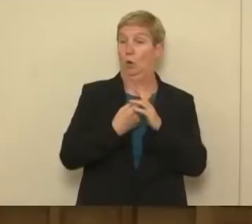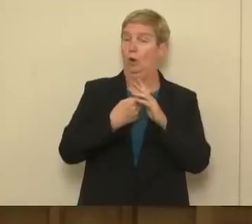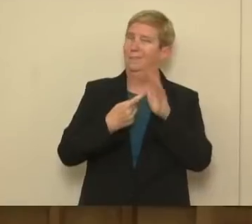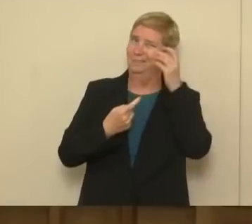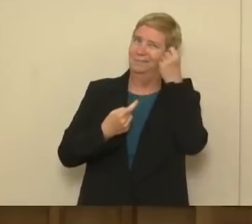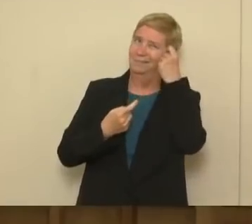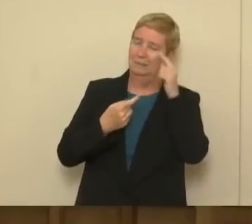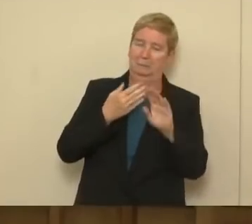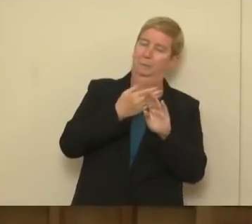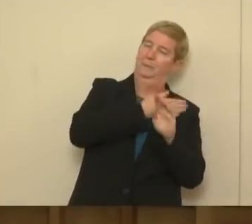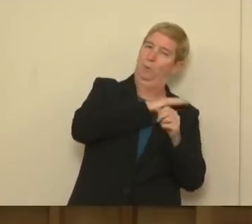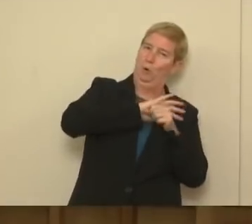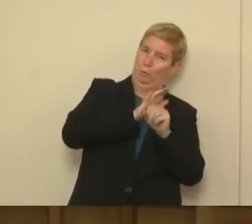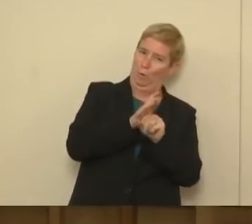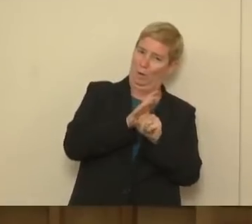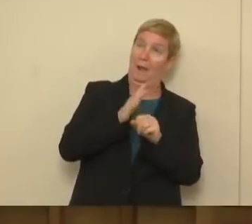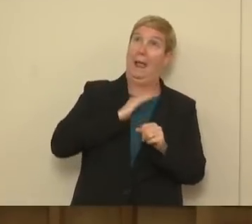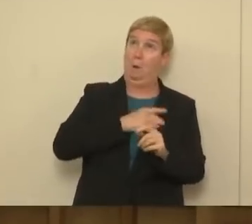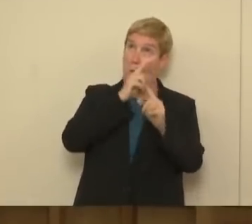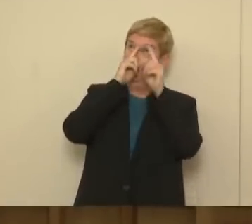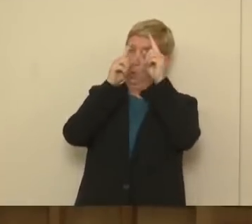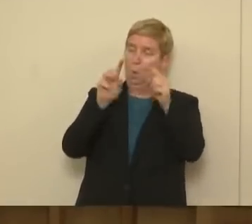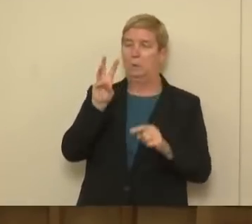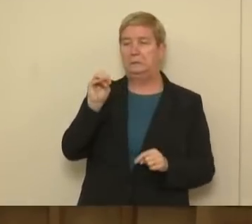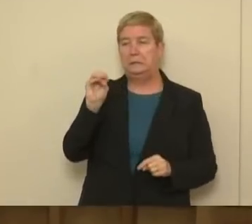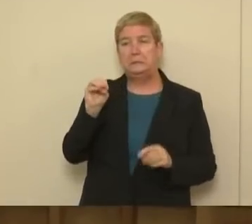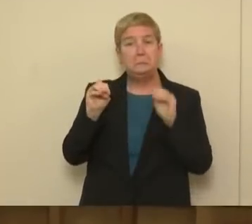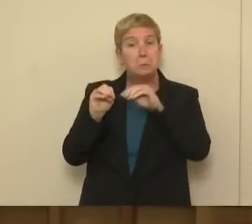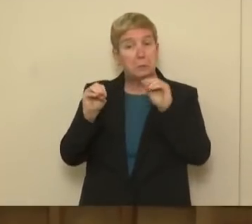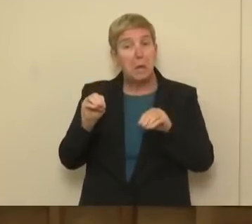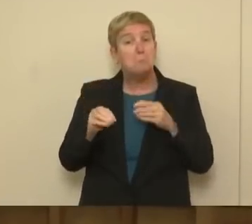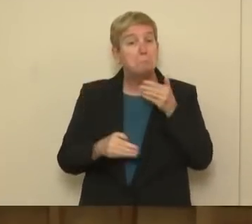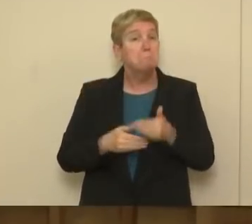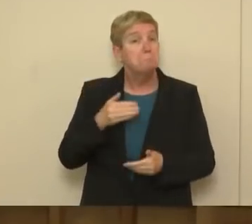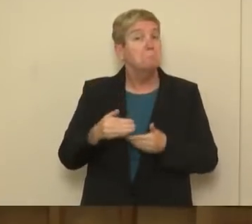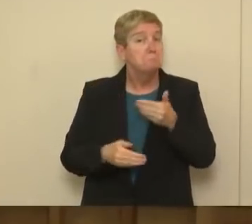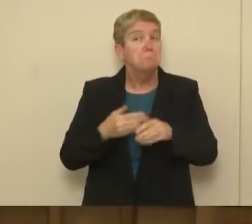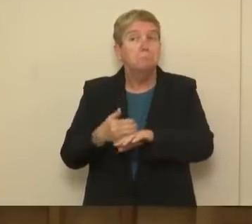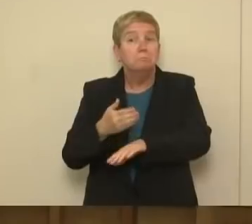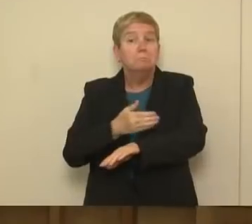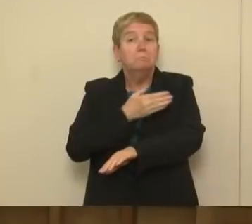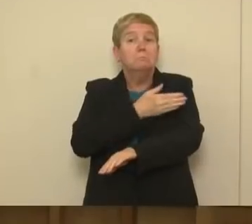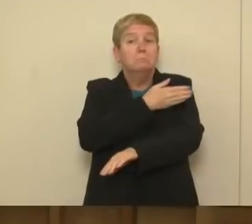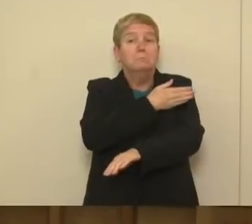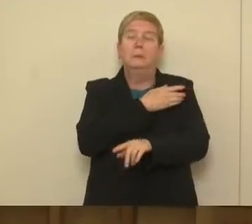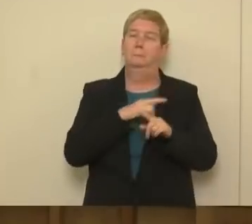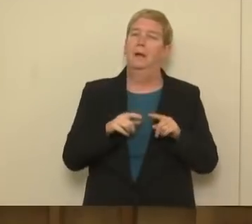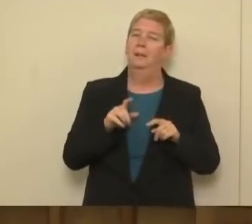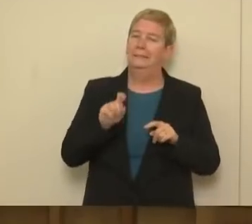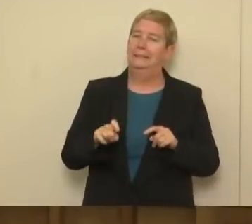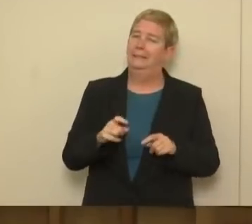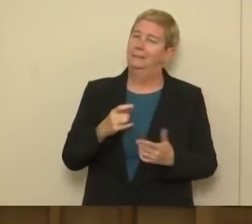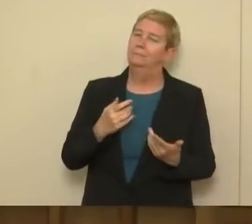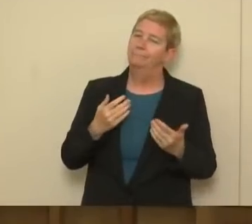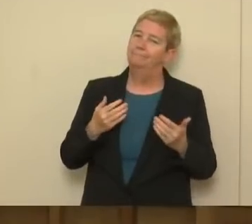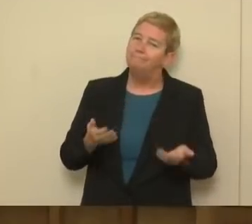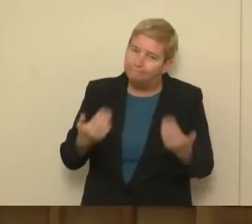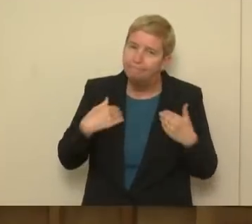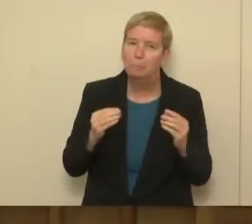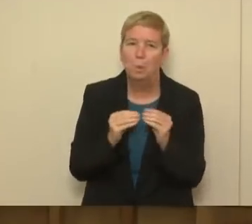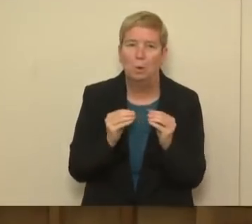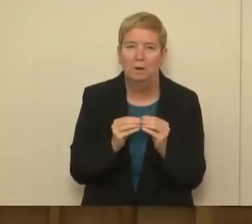before COVID came down was 60%. So we're making steady progress, but we need to make better progress, because it's not